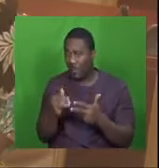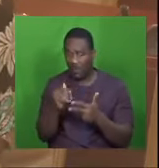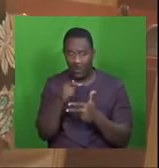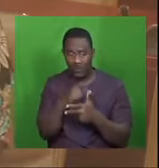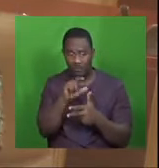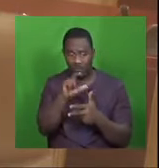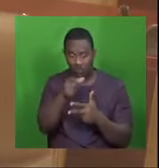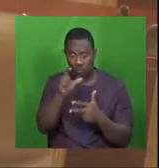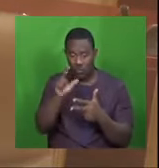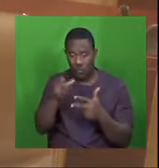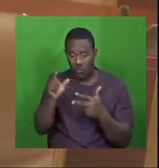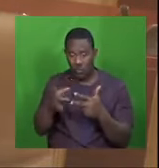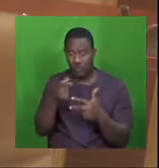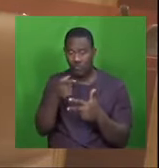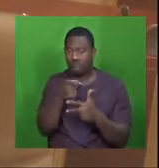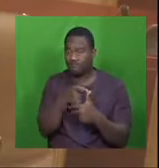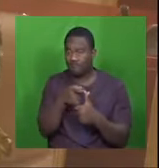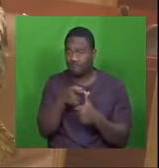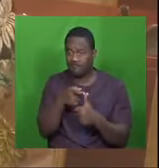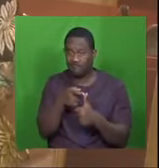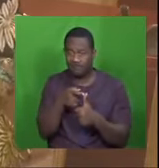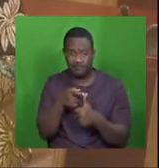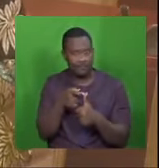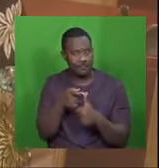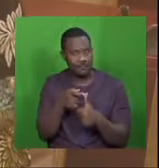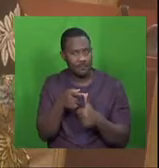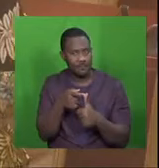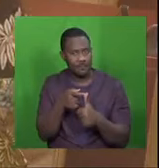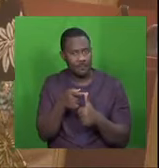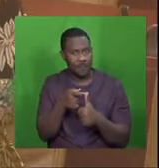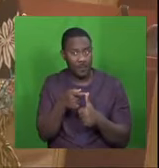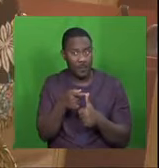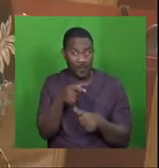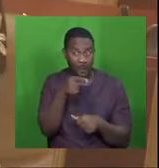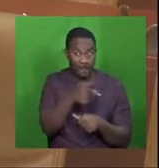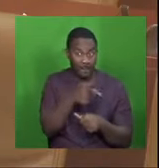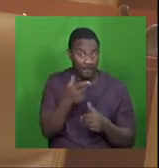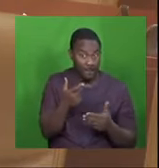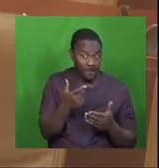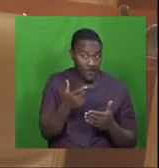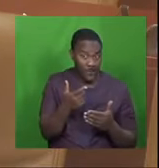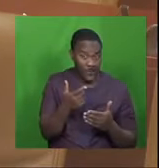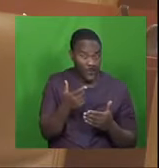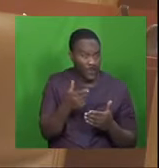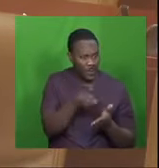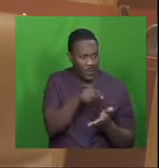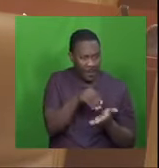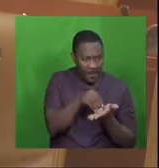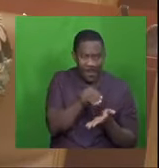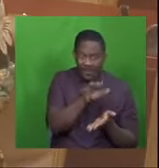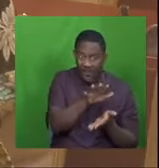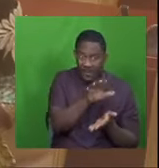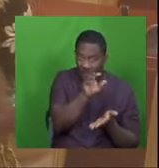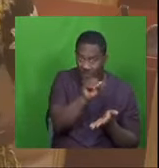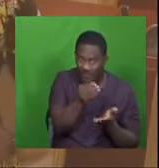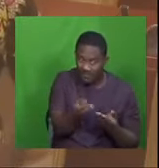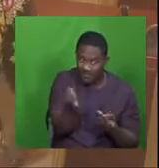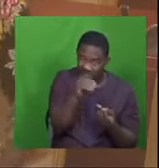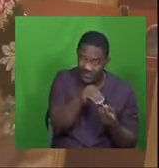groups. The first group is the existing group, the group that currently pays the 5%, and we are adding